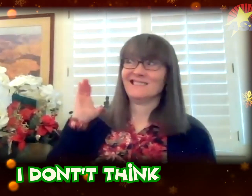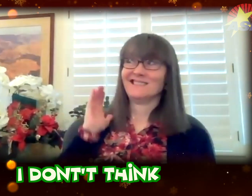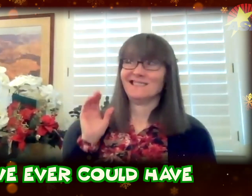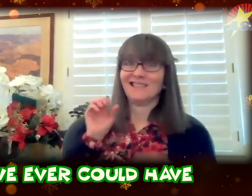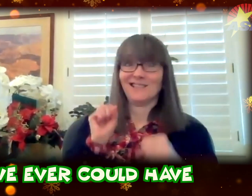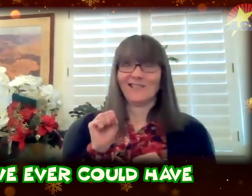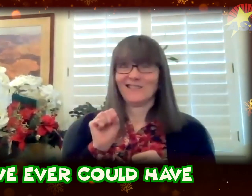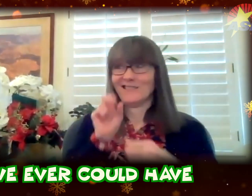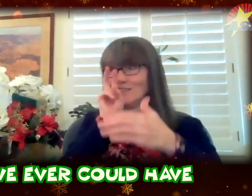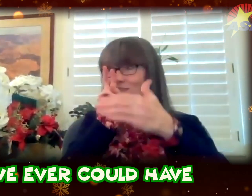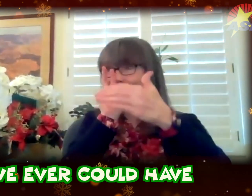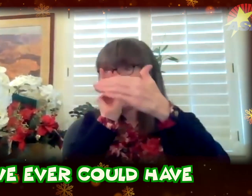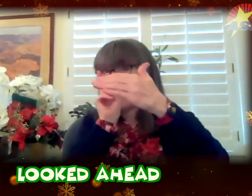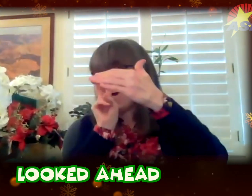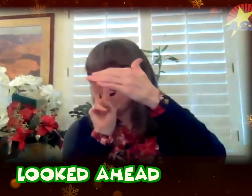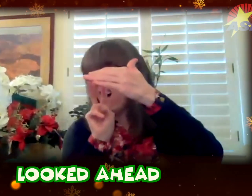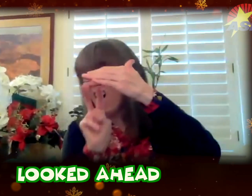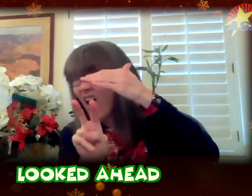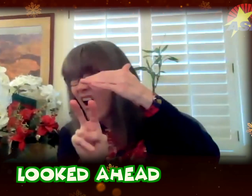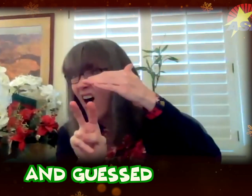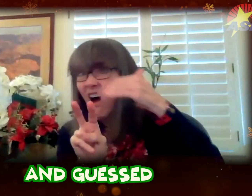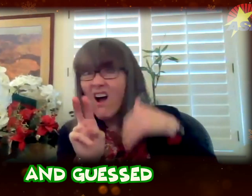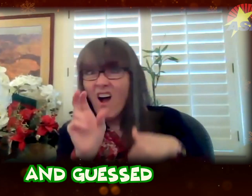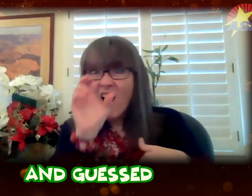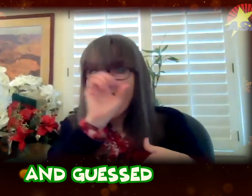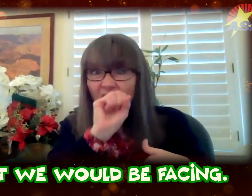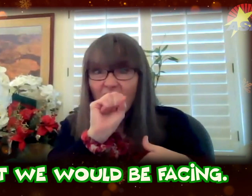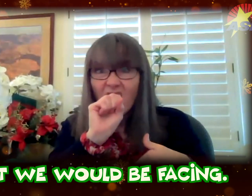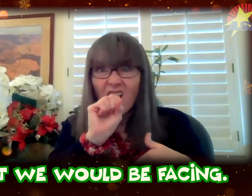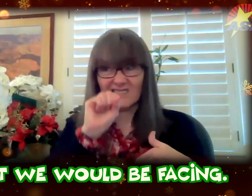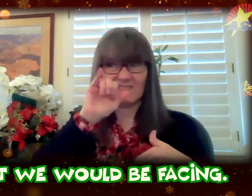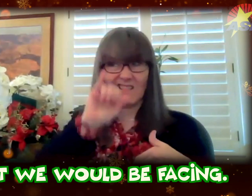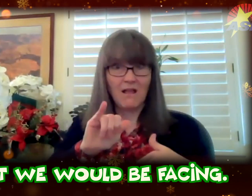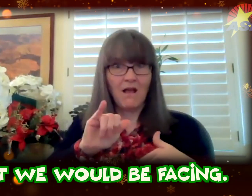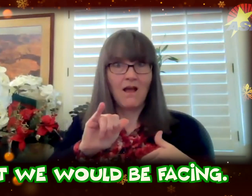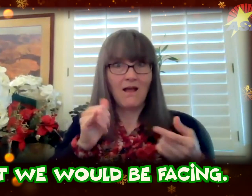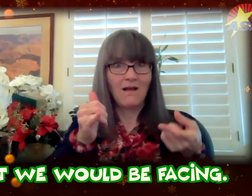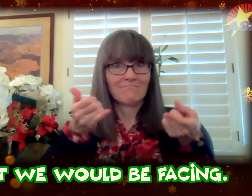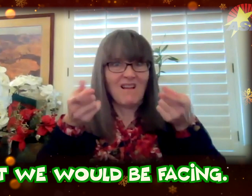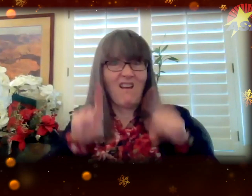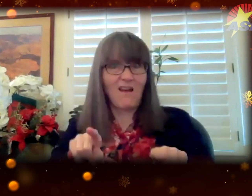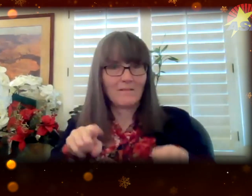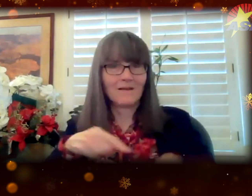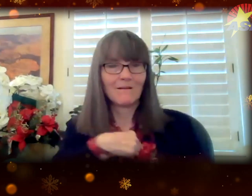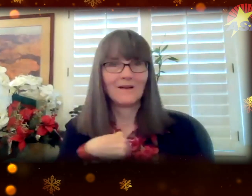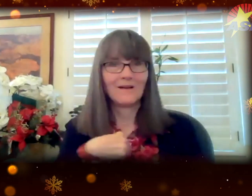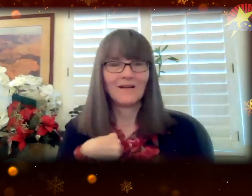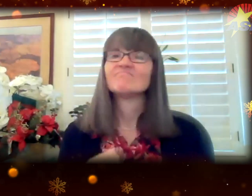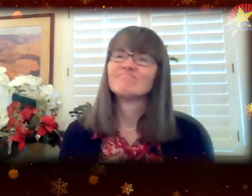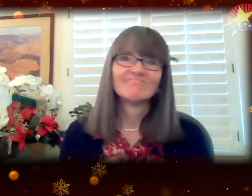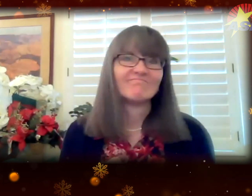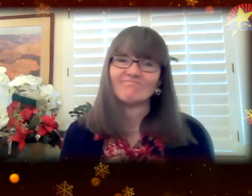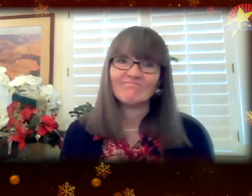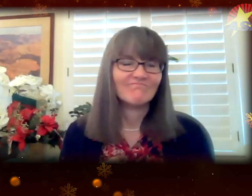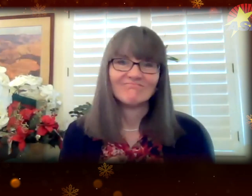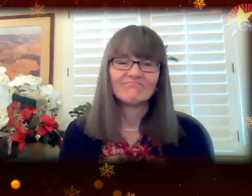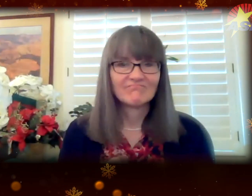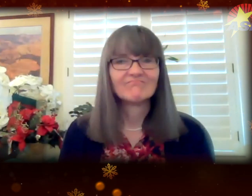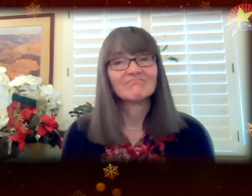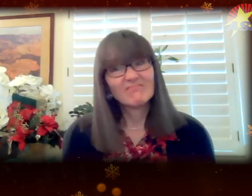I don't think we ever could have looked ahead and guessed what we would be facing.